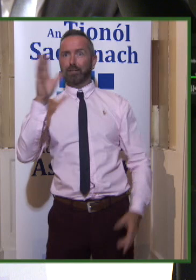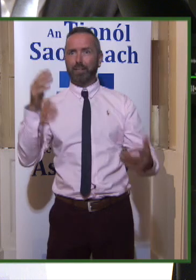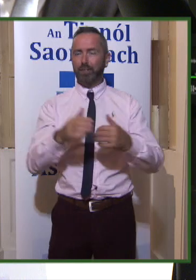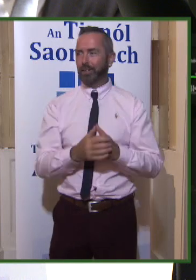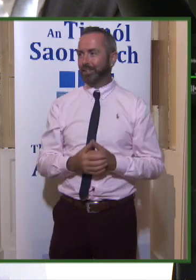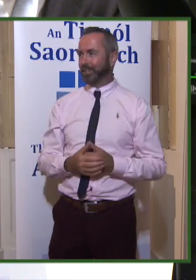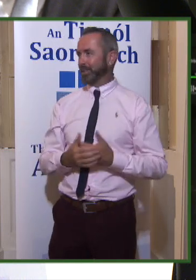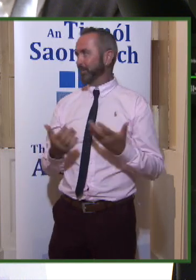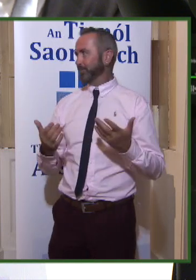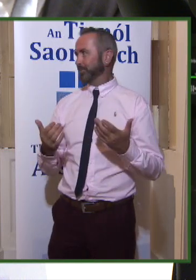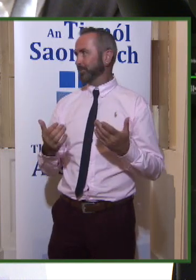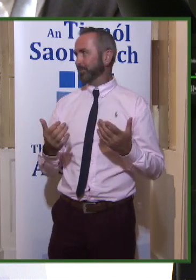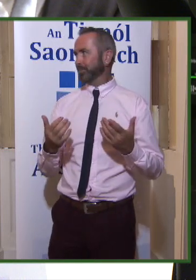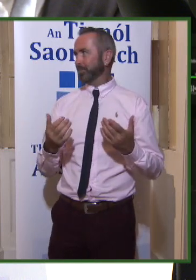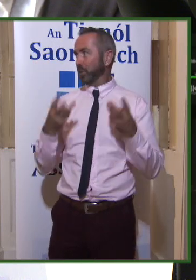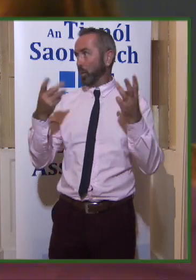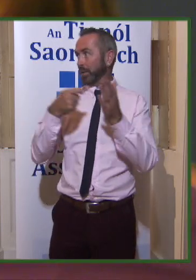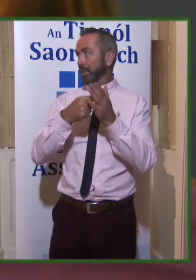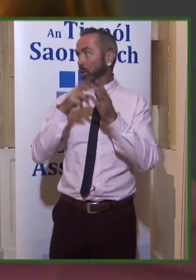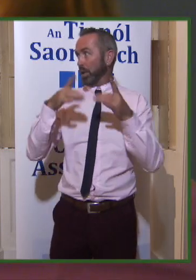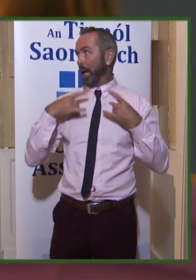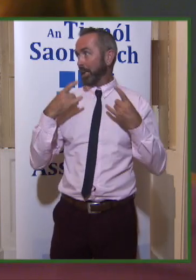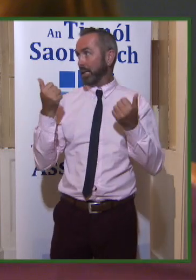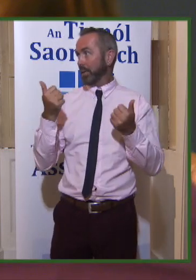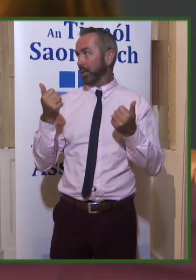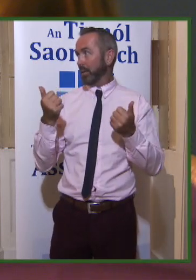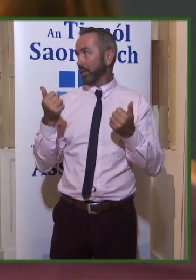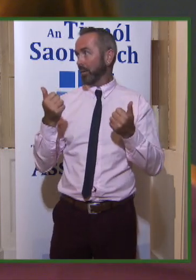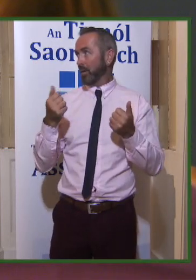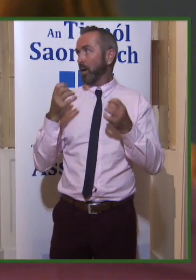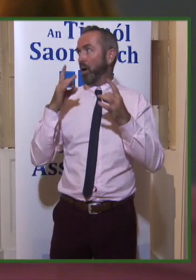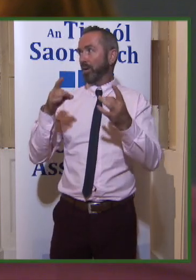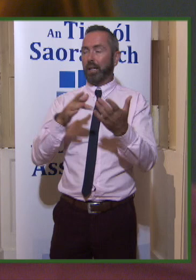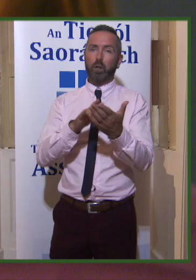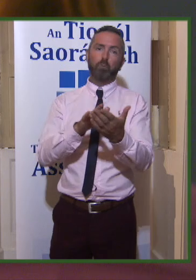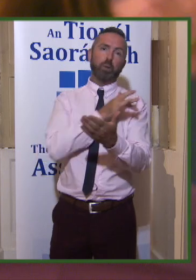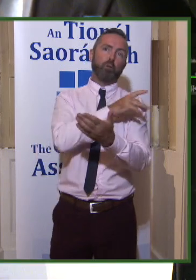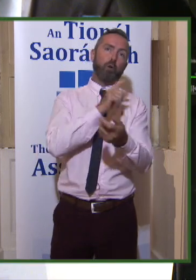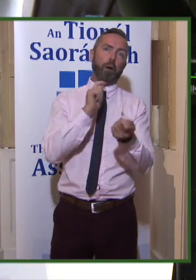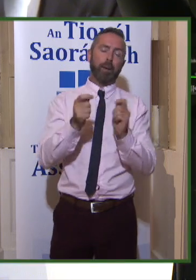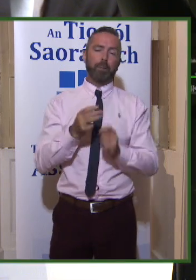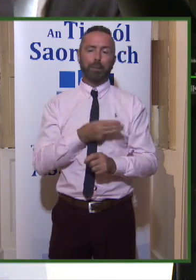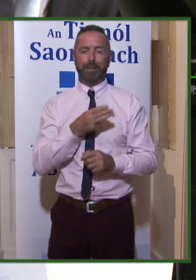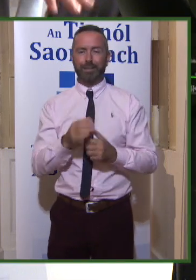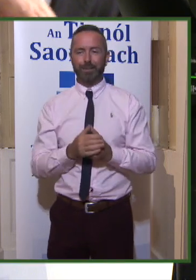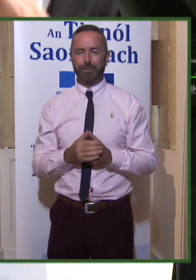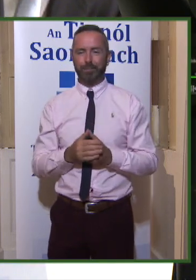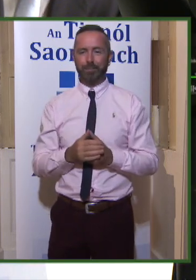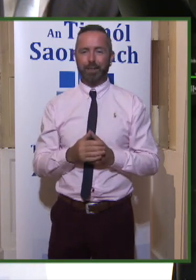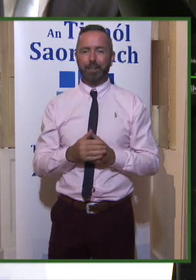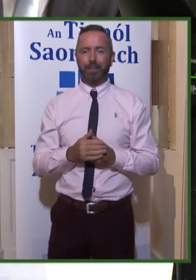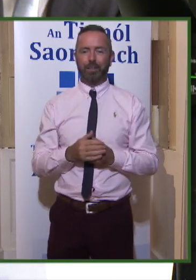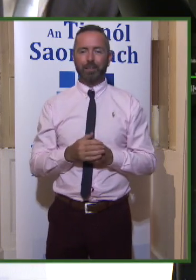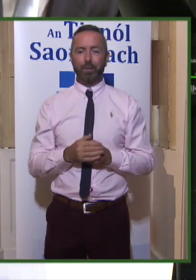you happy with Art's explanation? I'm happy with that explanation. So you can withdraw that amendment, yeah? Okay. Okay. No, it's a question, not